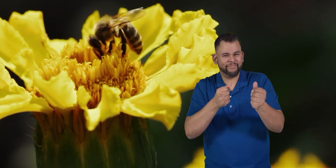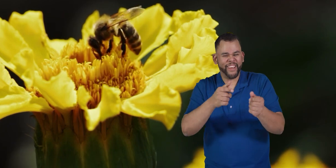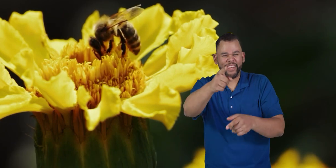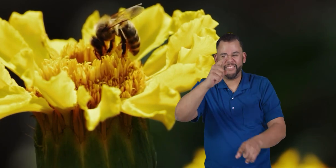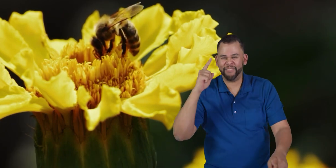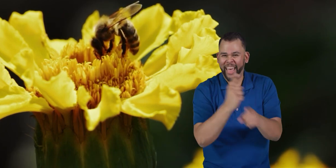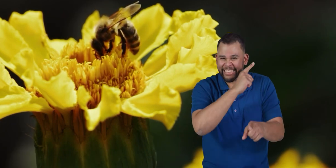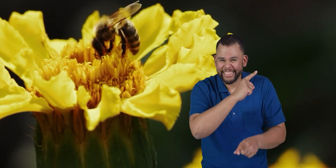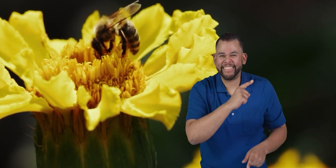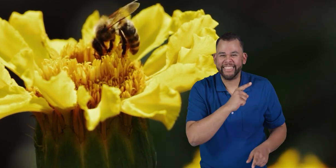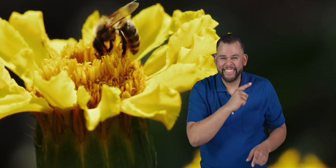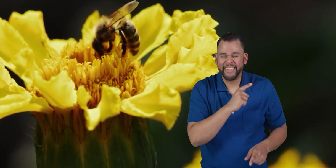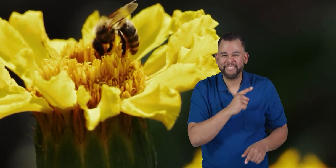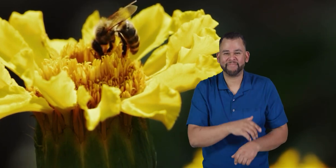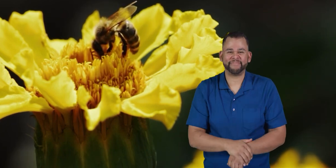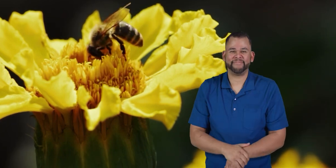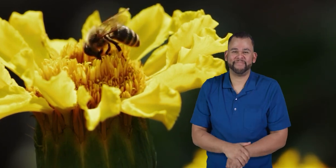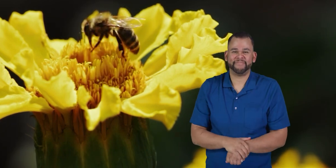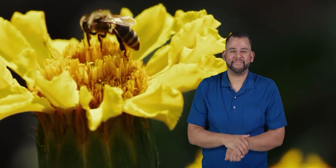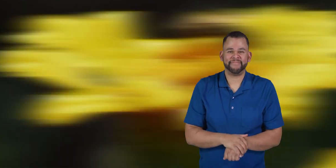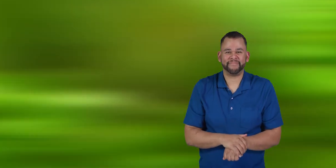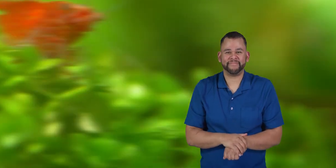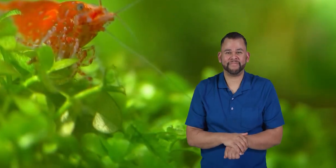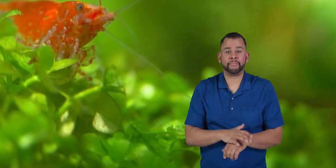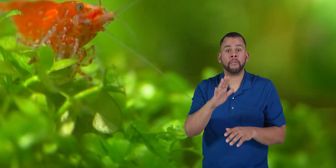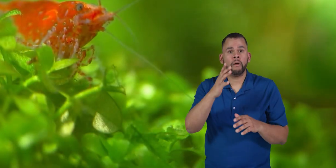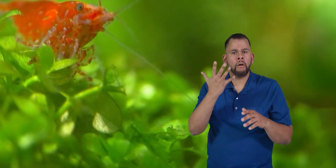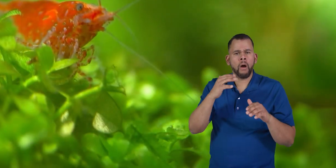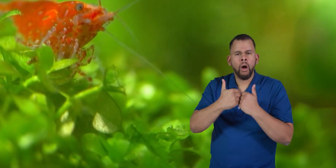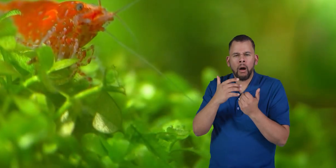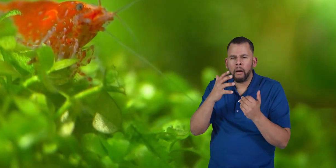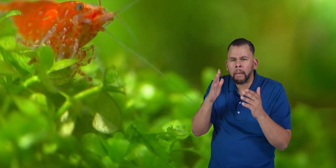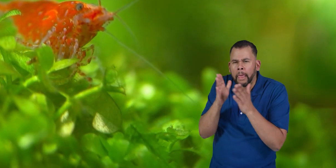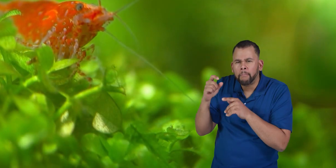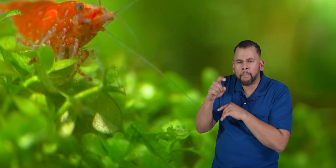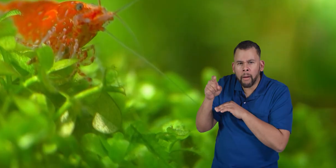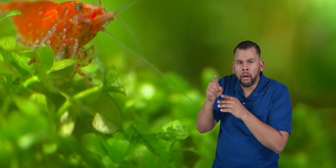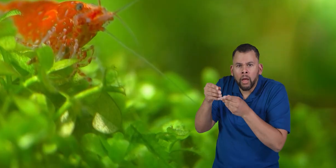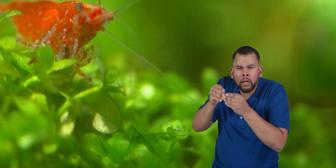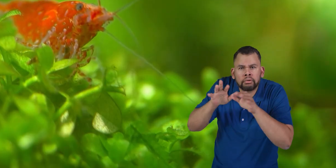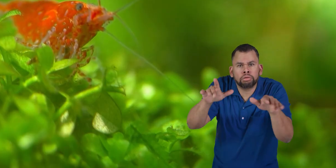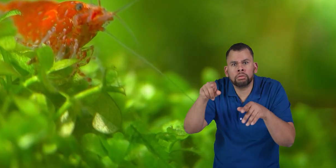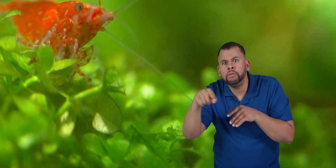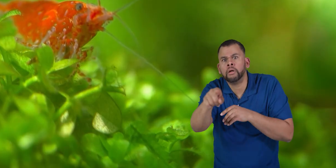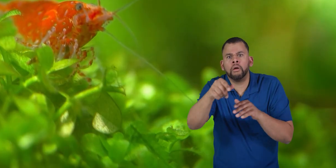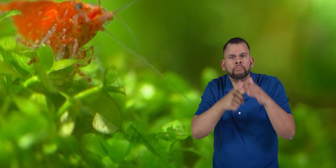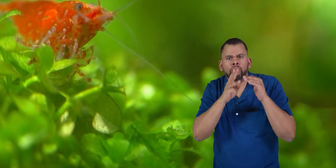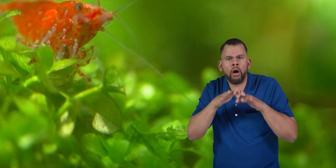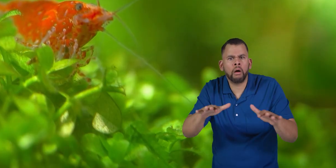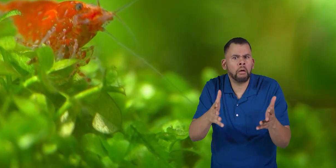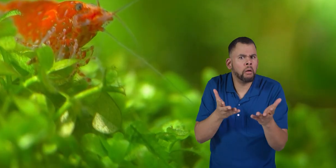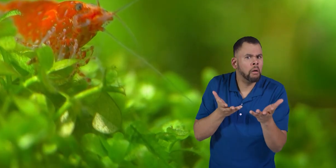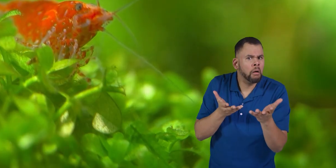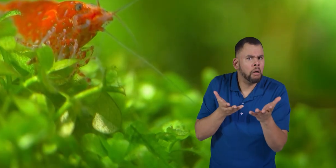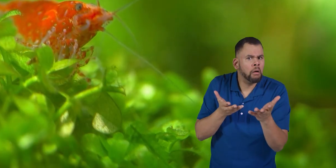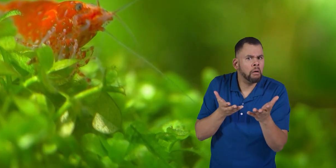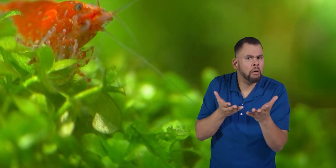effective you're correct how do tiny shrimp and sea creatures pollinate seagrass